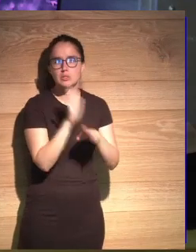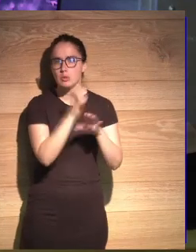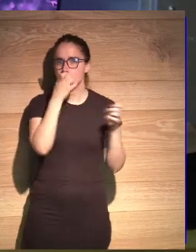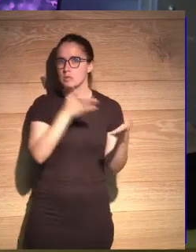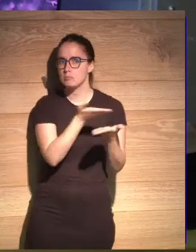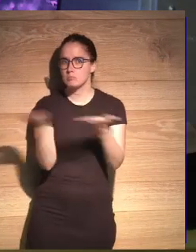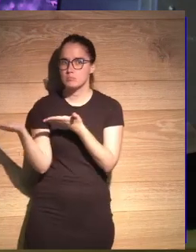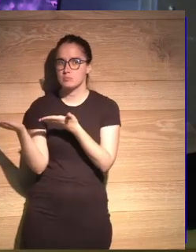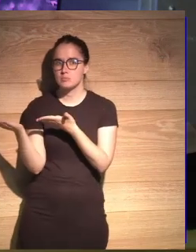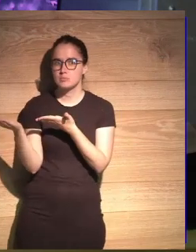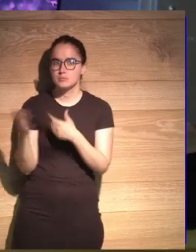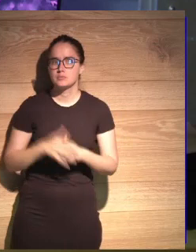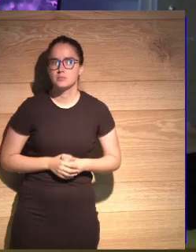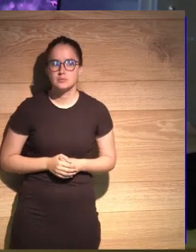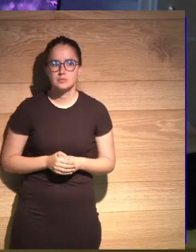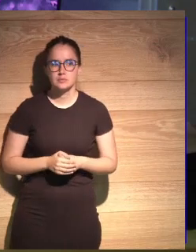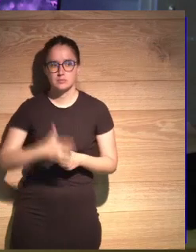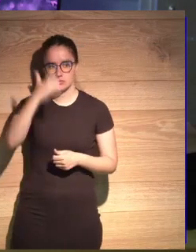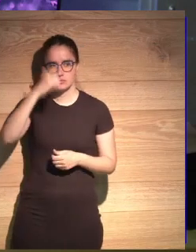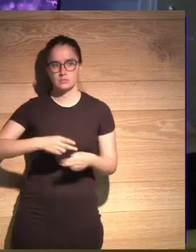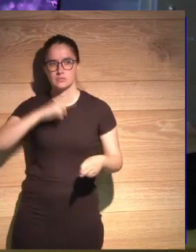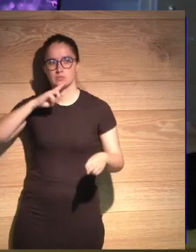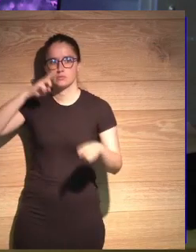Well, that's enough for presentation.